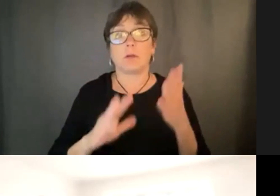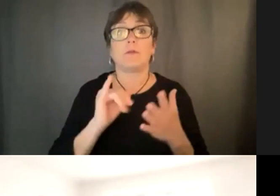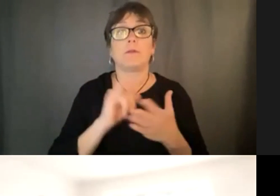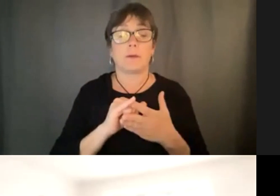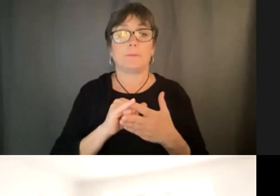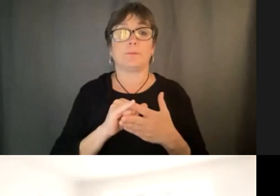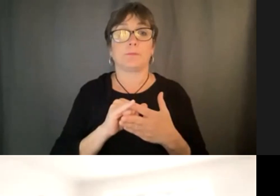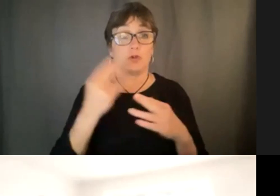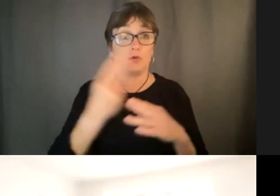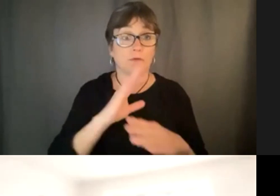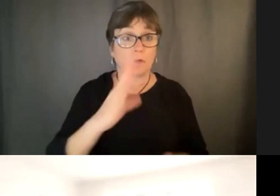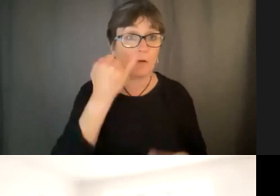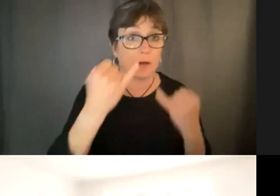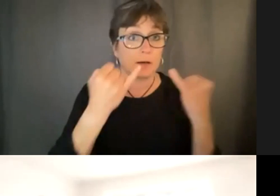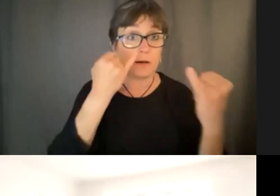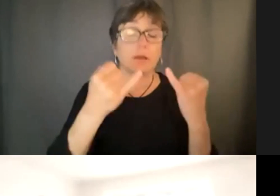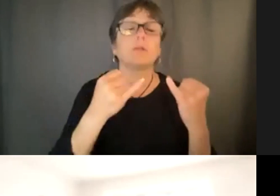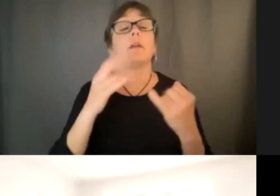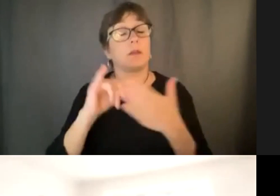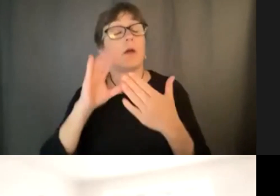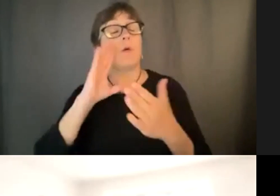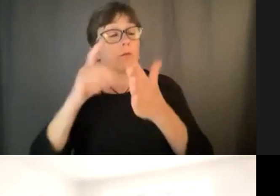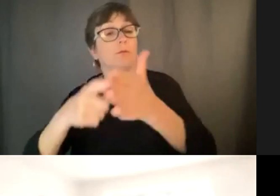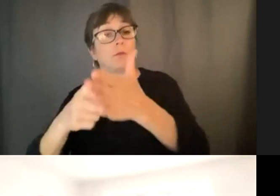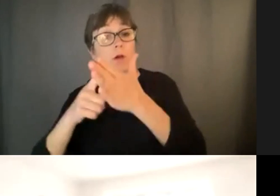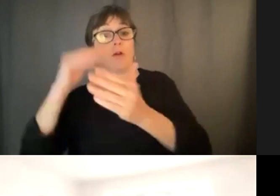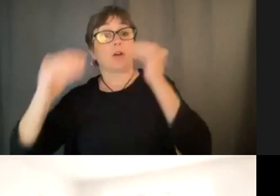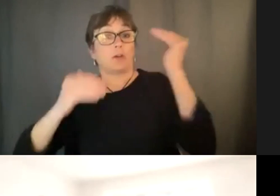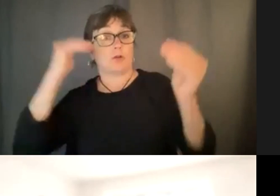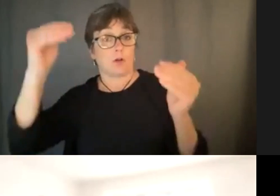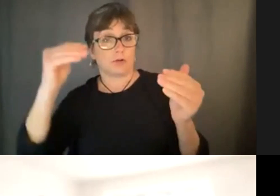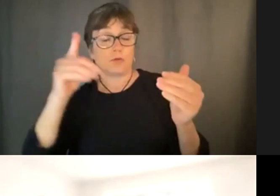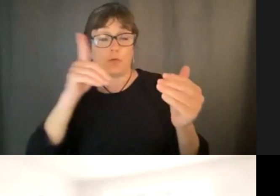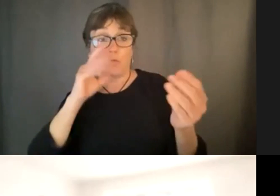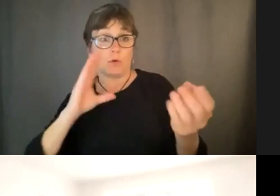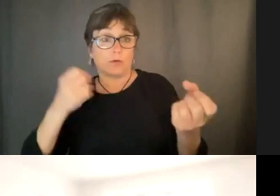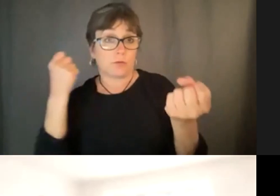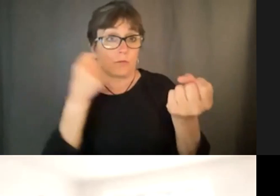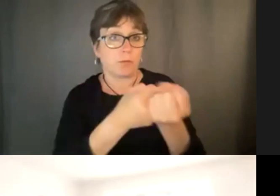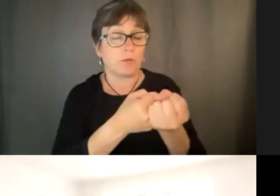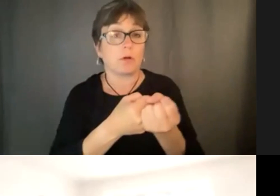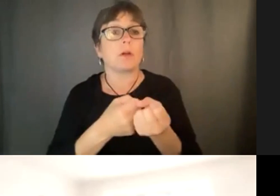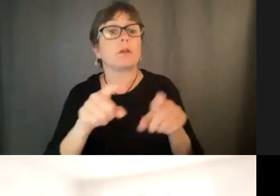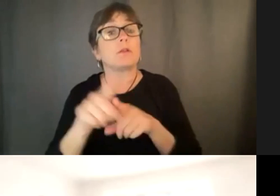require adult allies that will support and show patience when